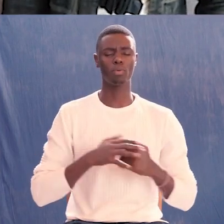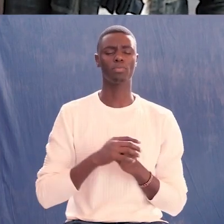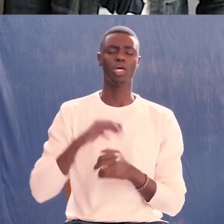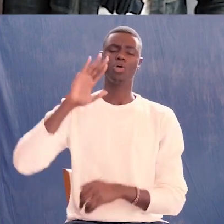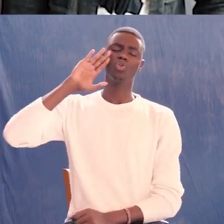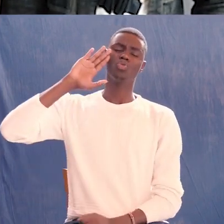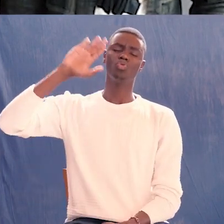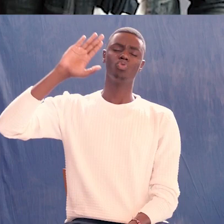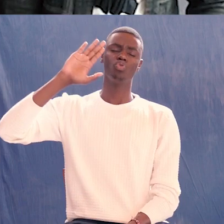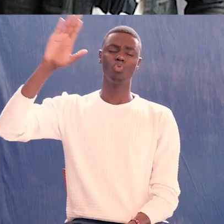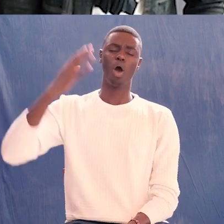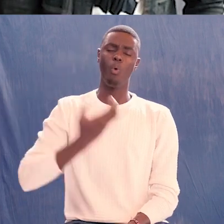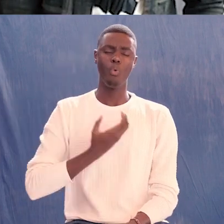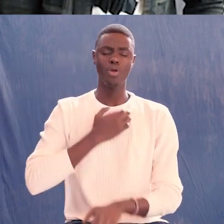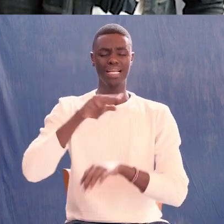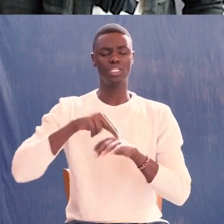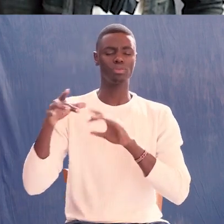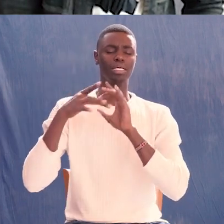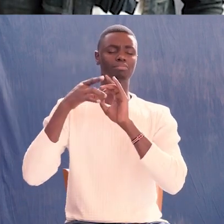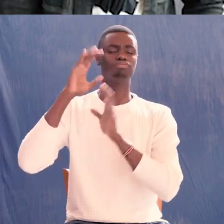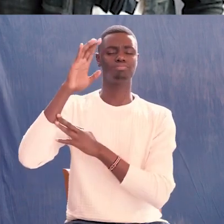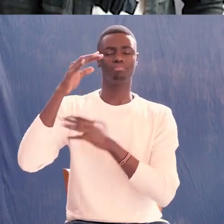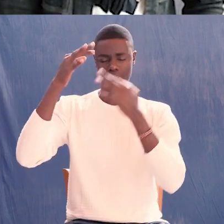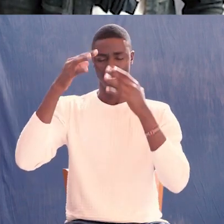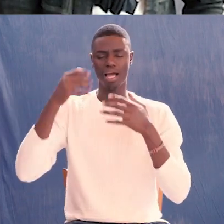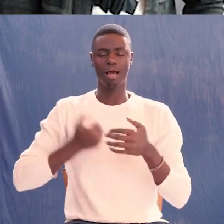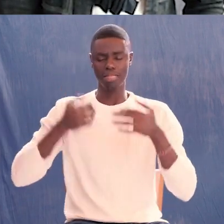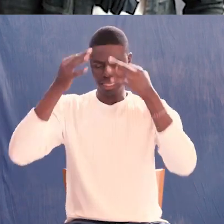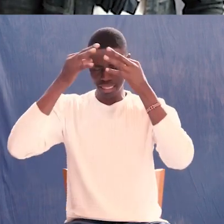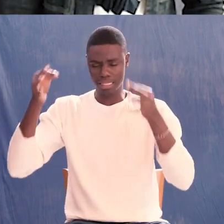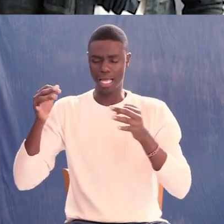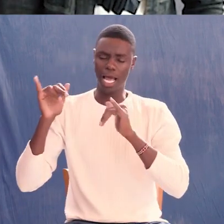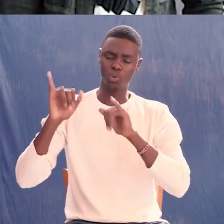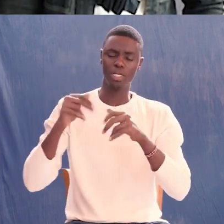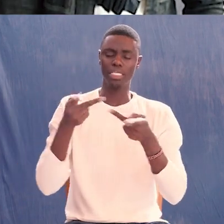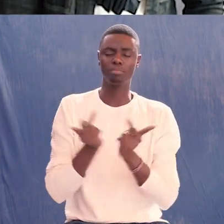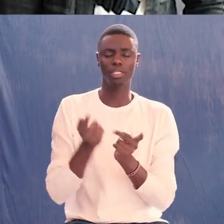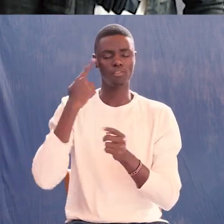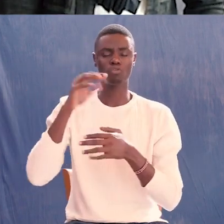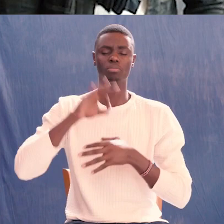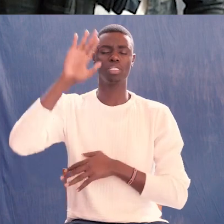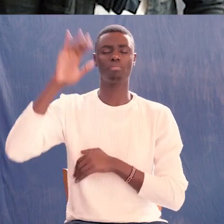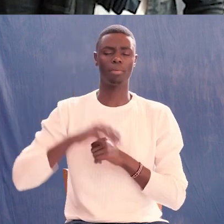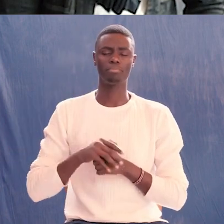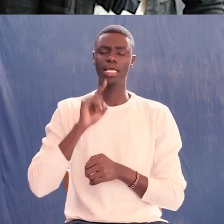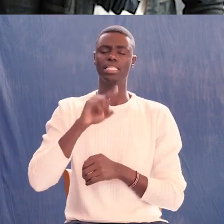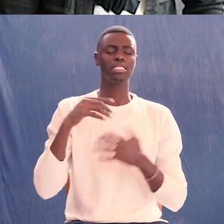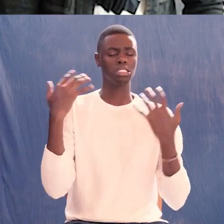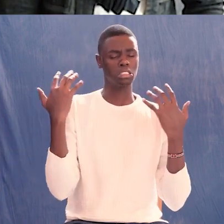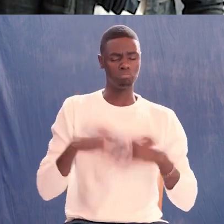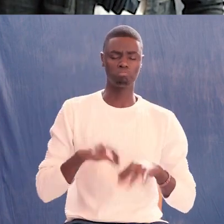nation that belongs to you, a bride for the sun, a dwelling place for your spirit. Oh God, this is incredible.